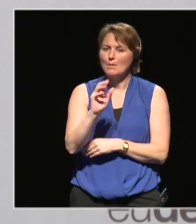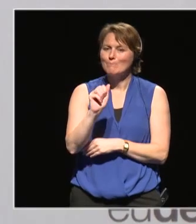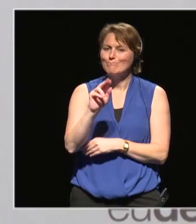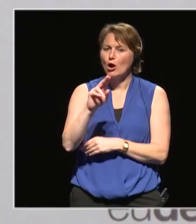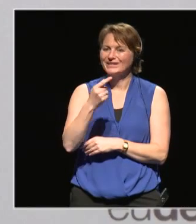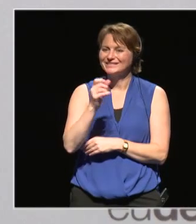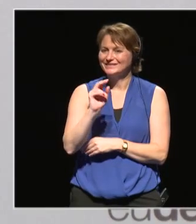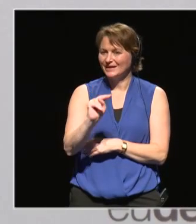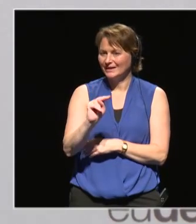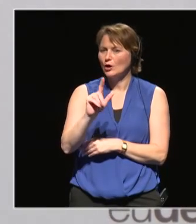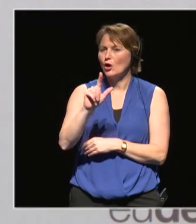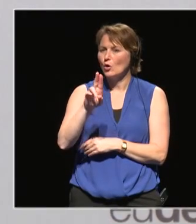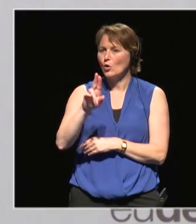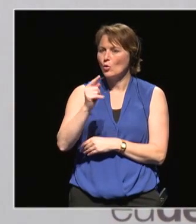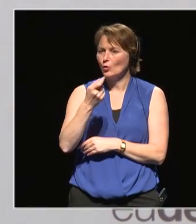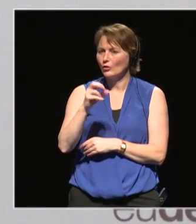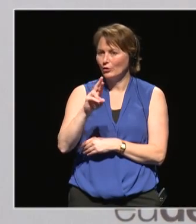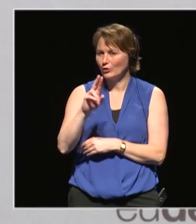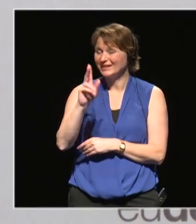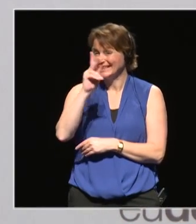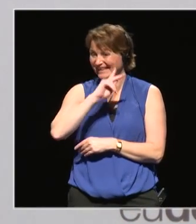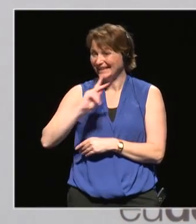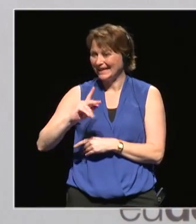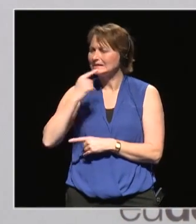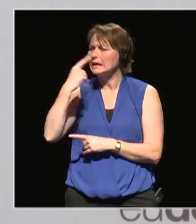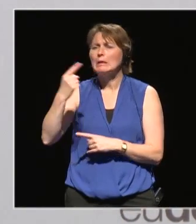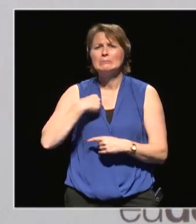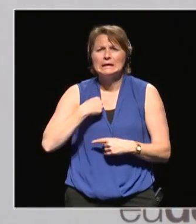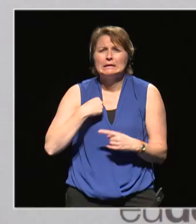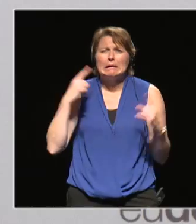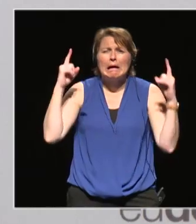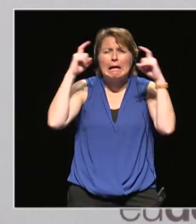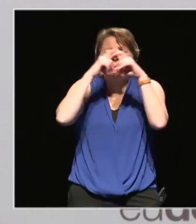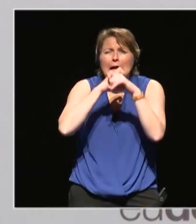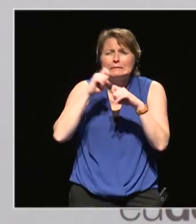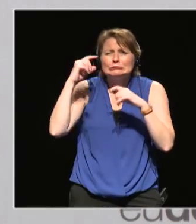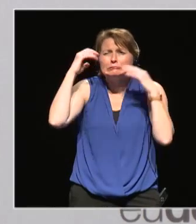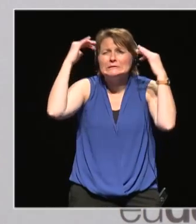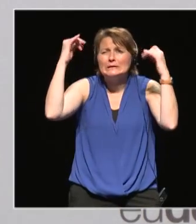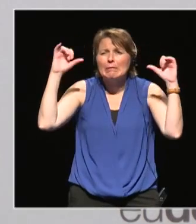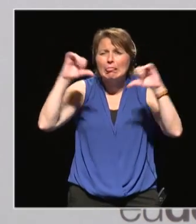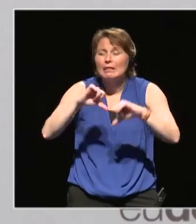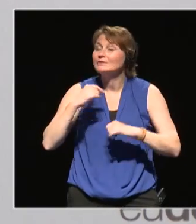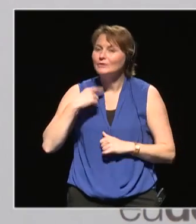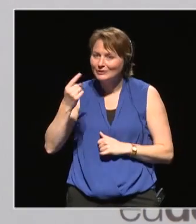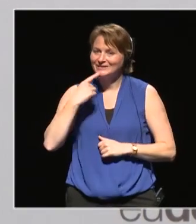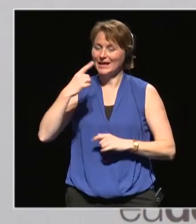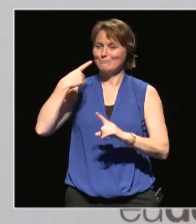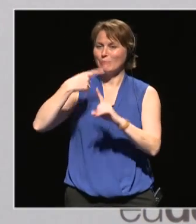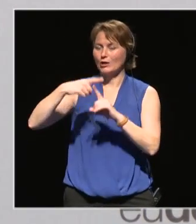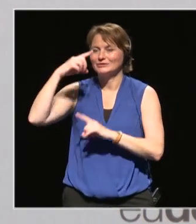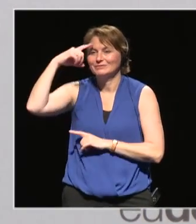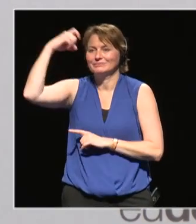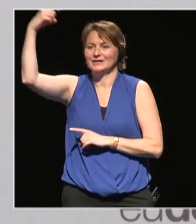nightmare." He said, "I have a dream." And so the whole idea of green technology as a route to prosperity is one of the things that can be said